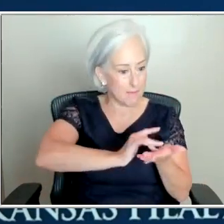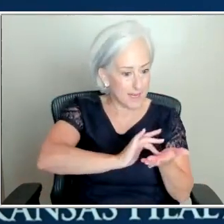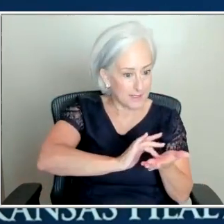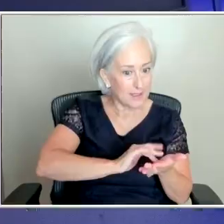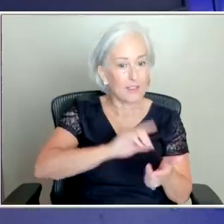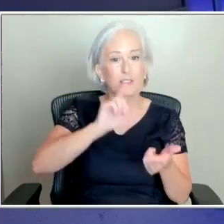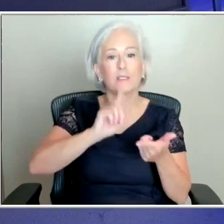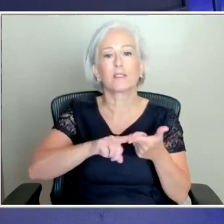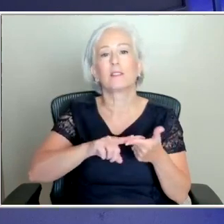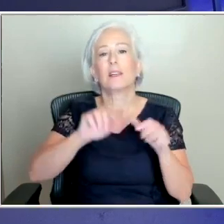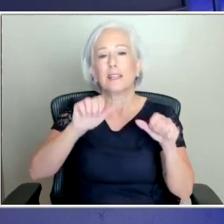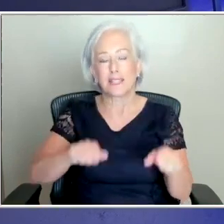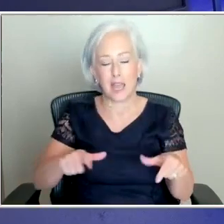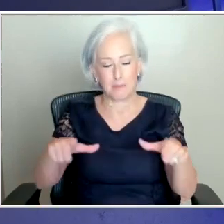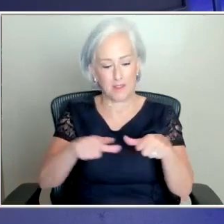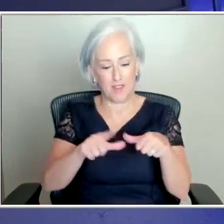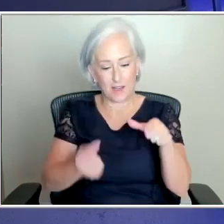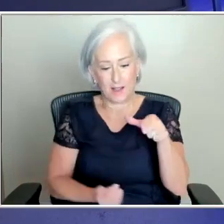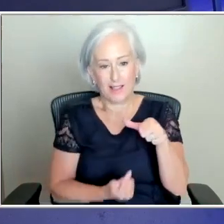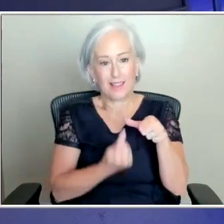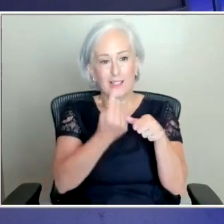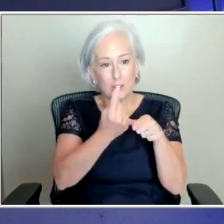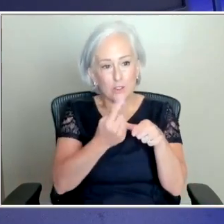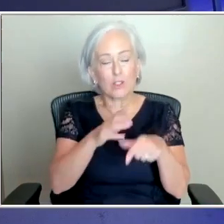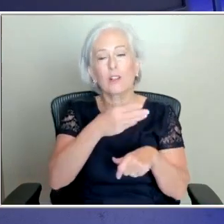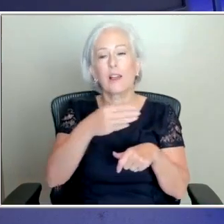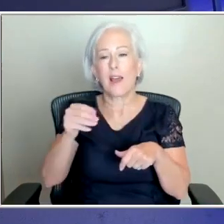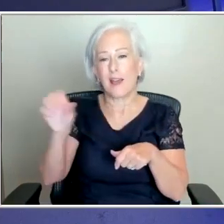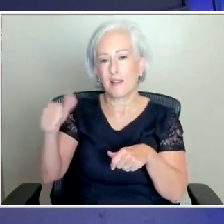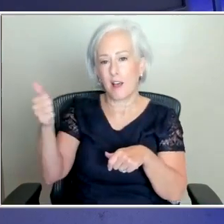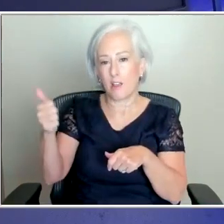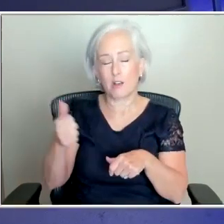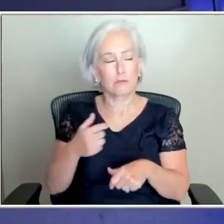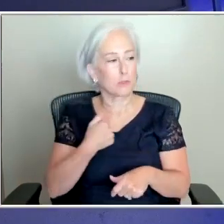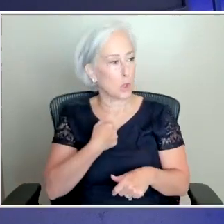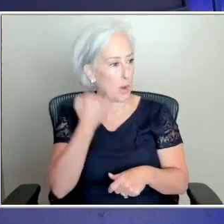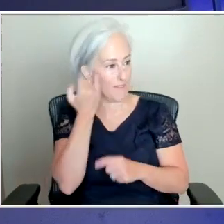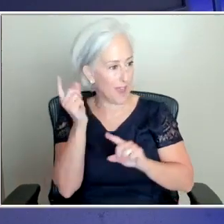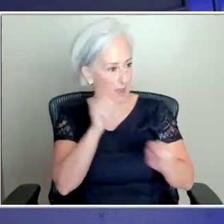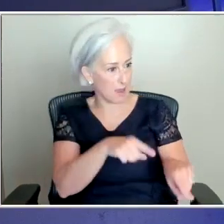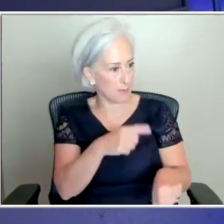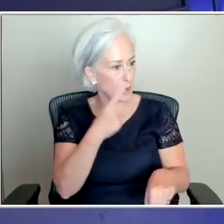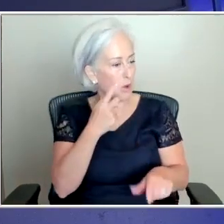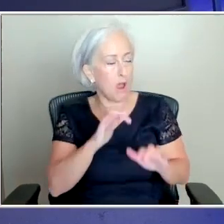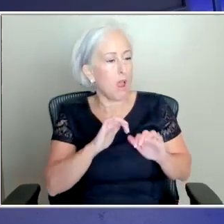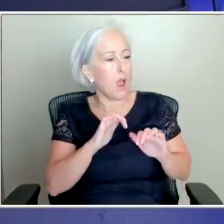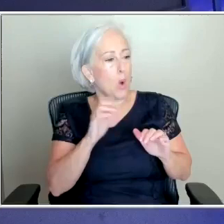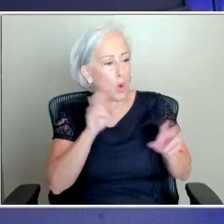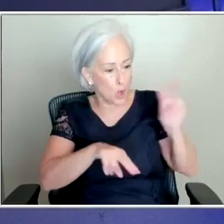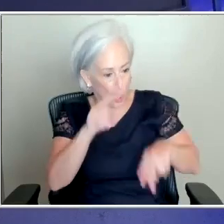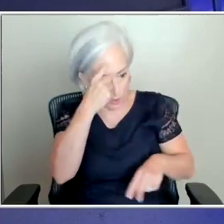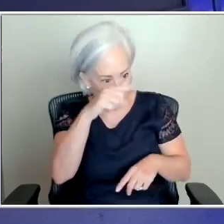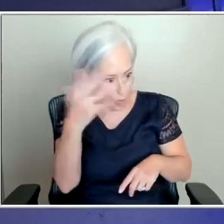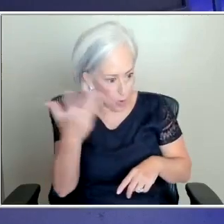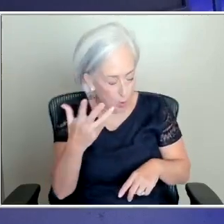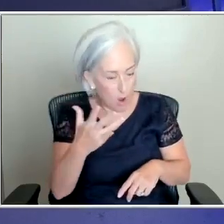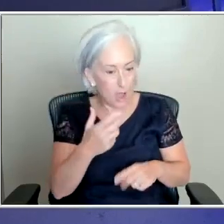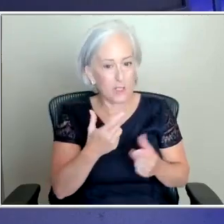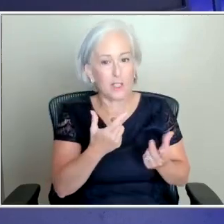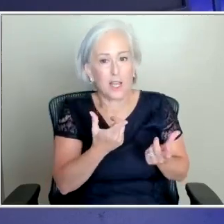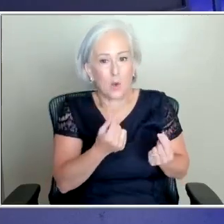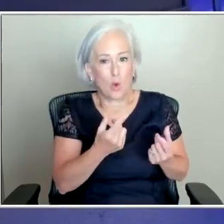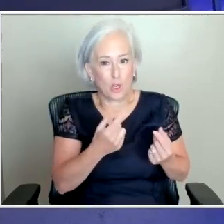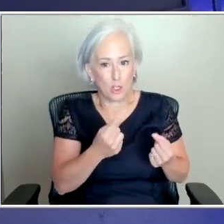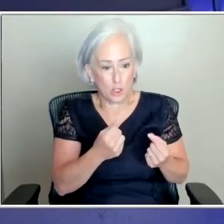So when we come to you and do therapy, what are we doing? What are you looking for? How are you telling? It is easy to see when you pick up a weight and you see